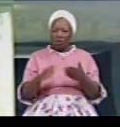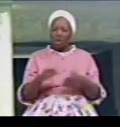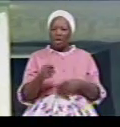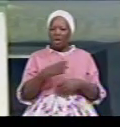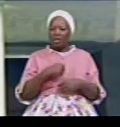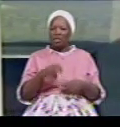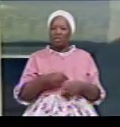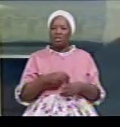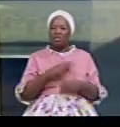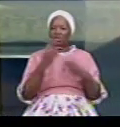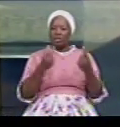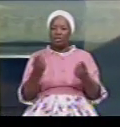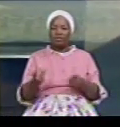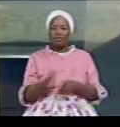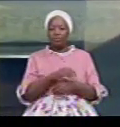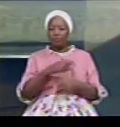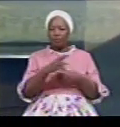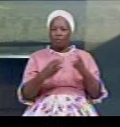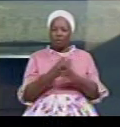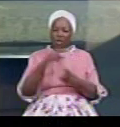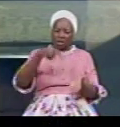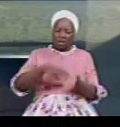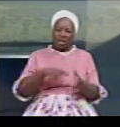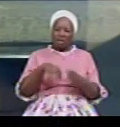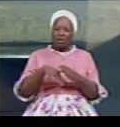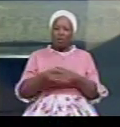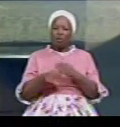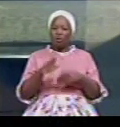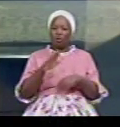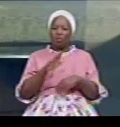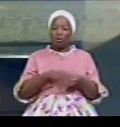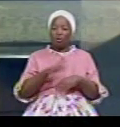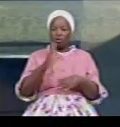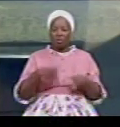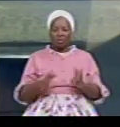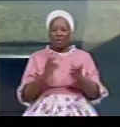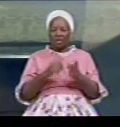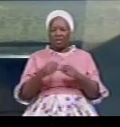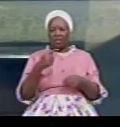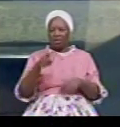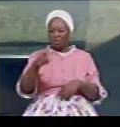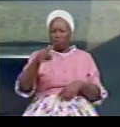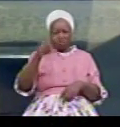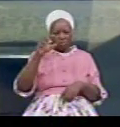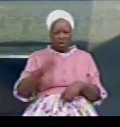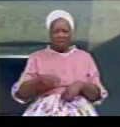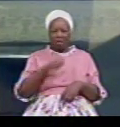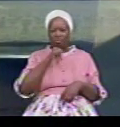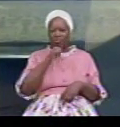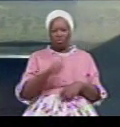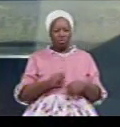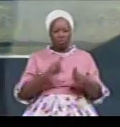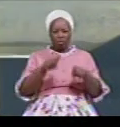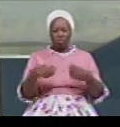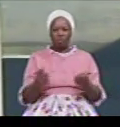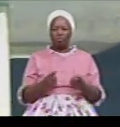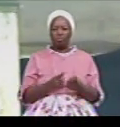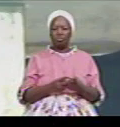stands in your way. And it says, you cannot pass.